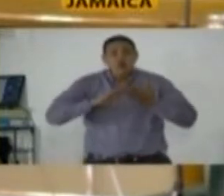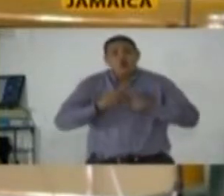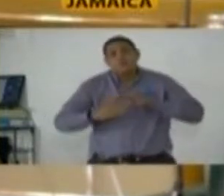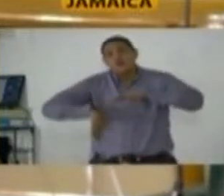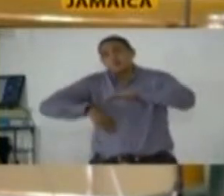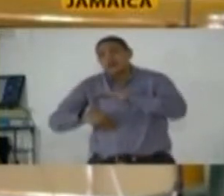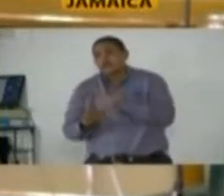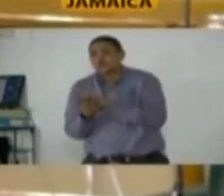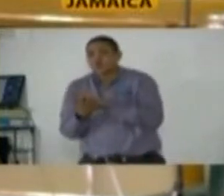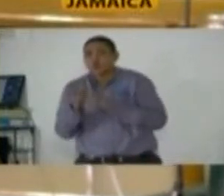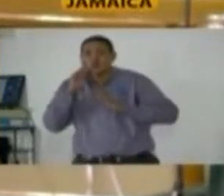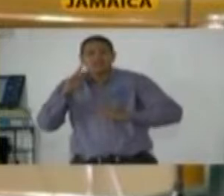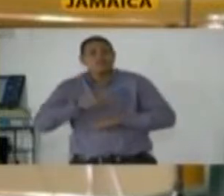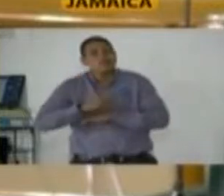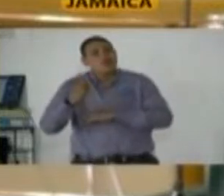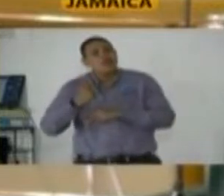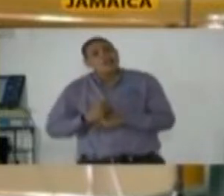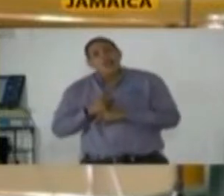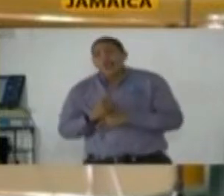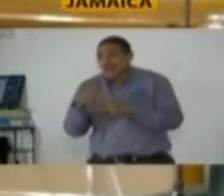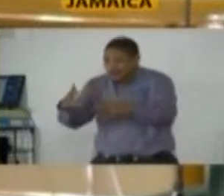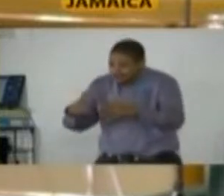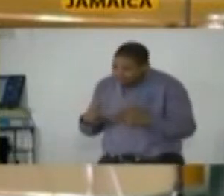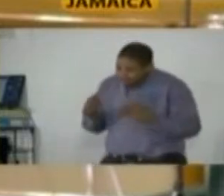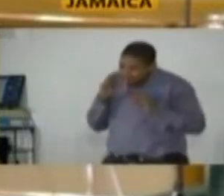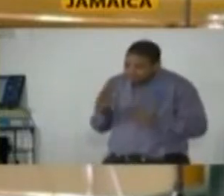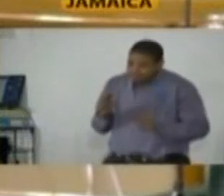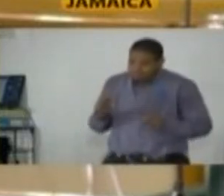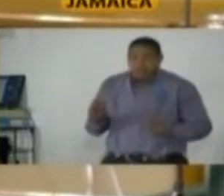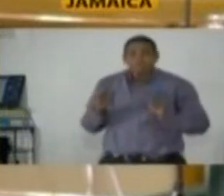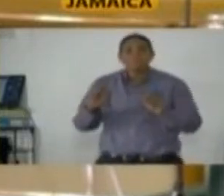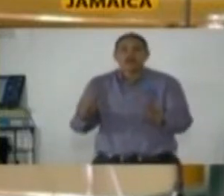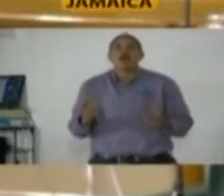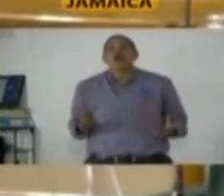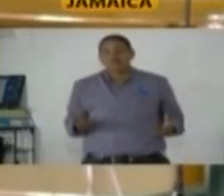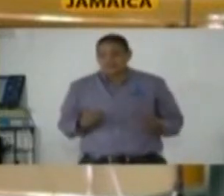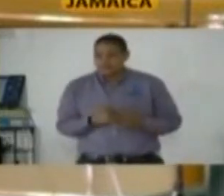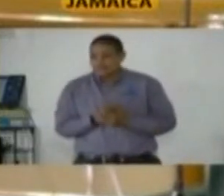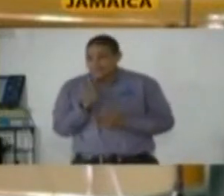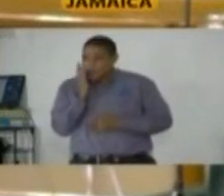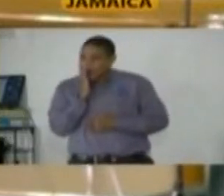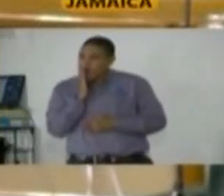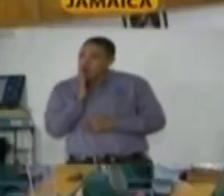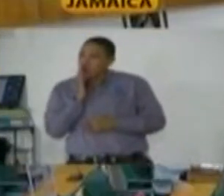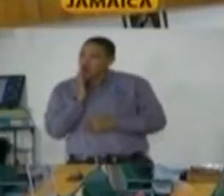schools and daycare centers are back in the face-to-face mode.